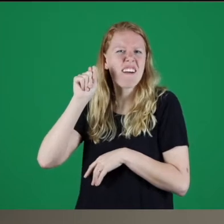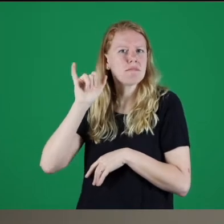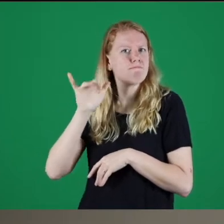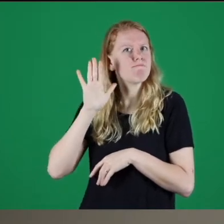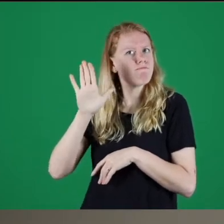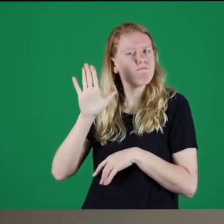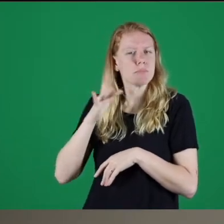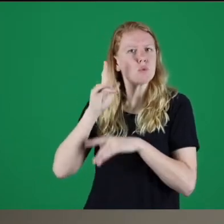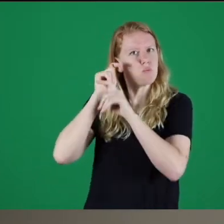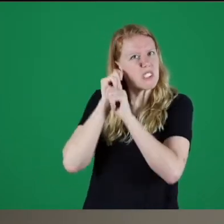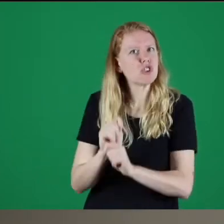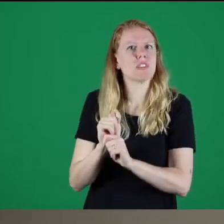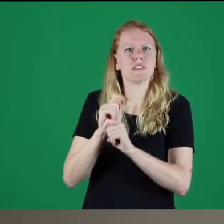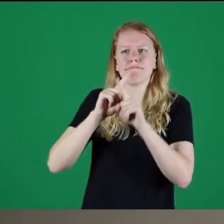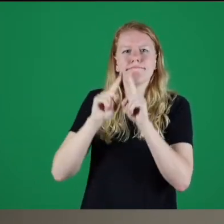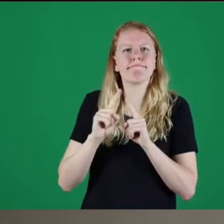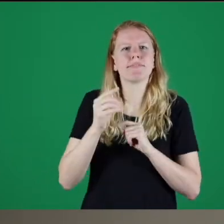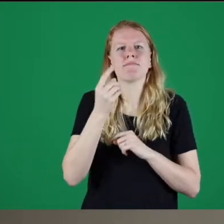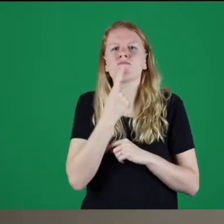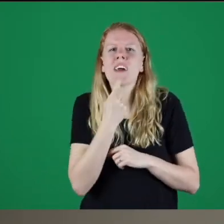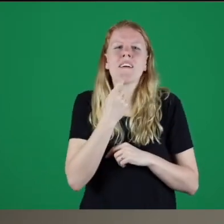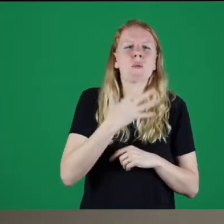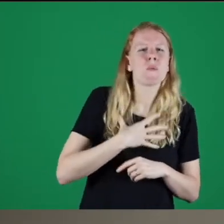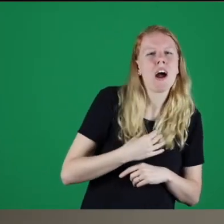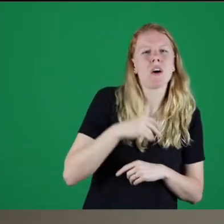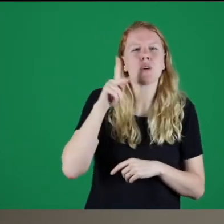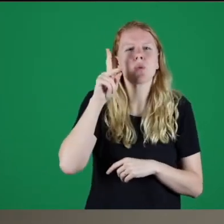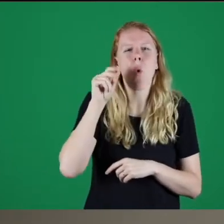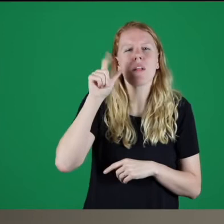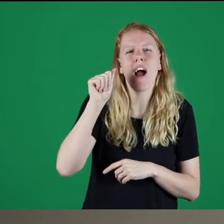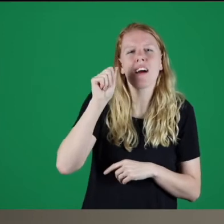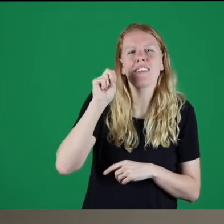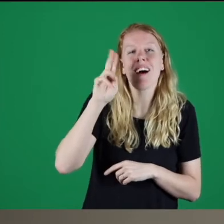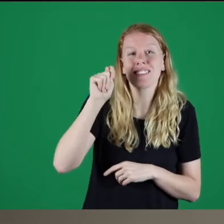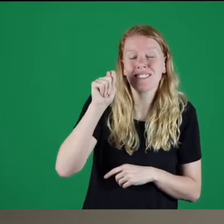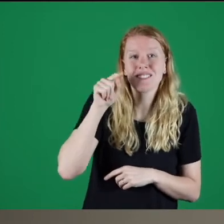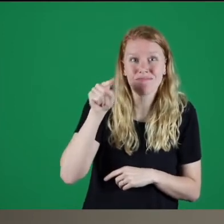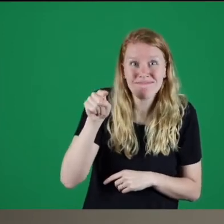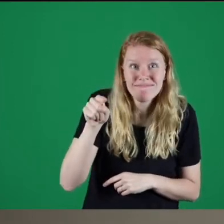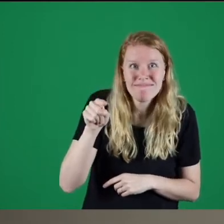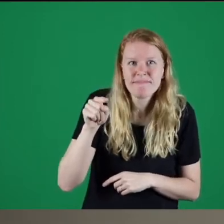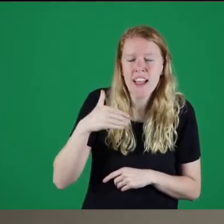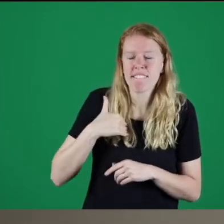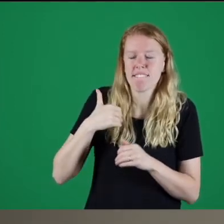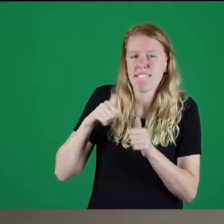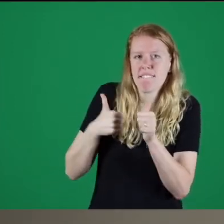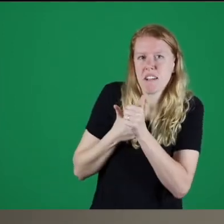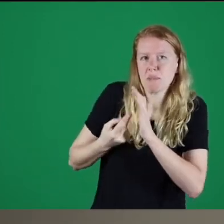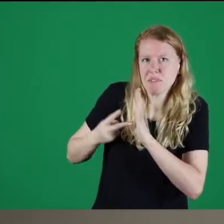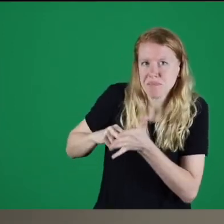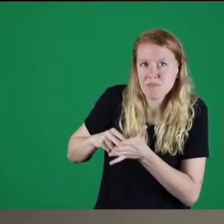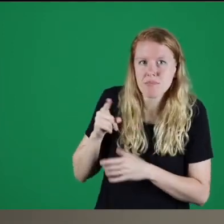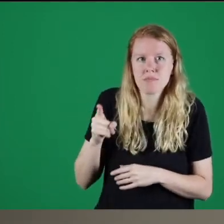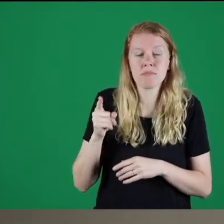them. There are red kola nuts, white kola nuts. They have symbolic meaning. And there's a ritual behind meeting with elders where you present them with kola